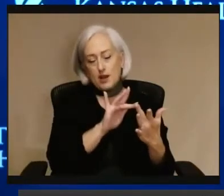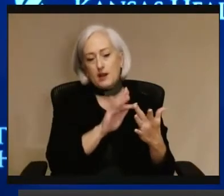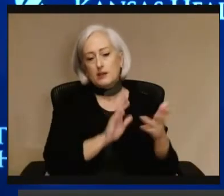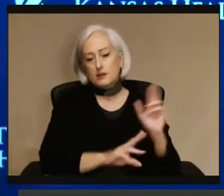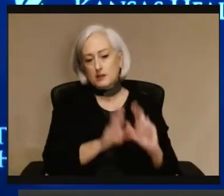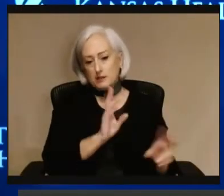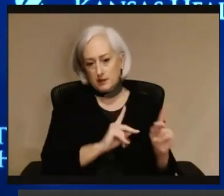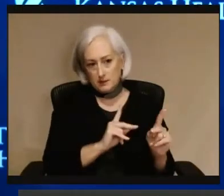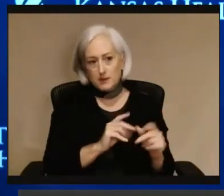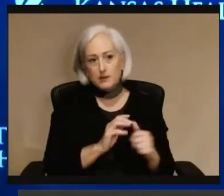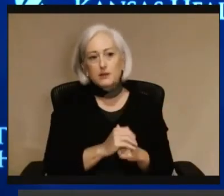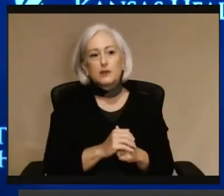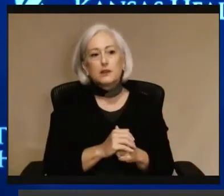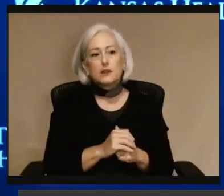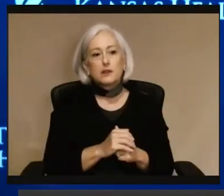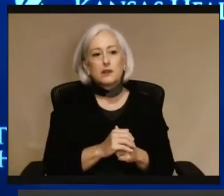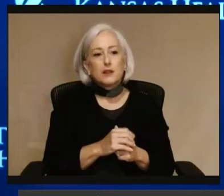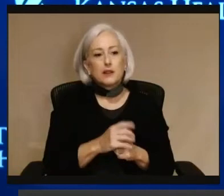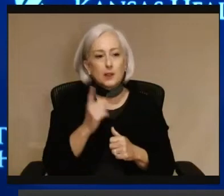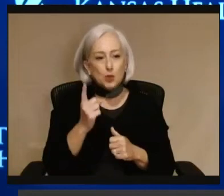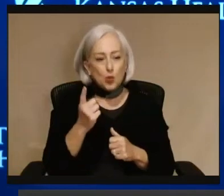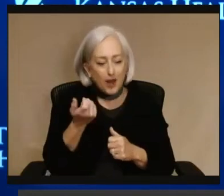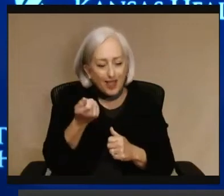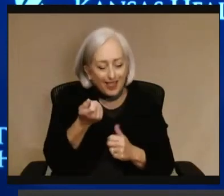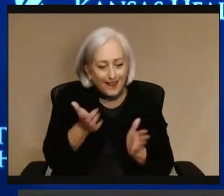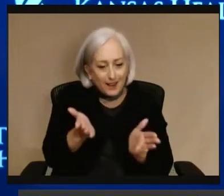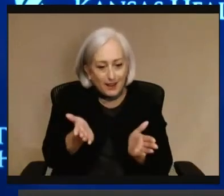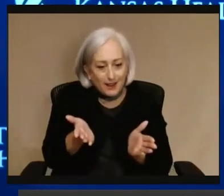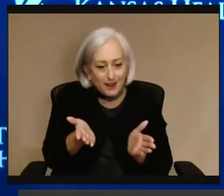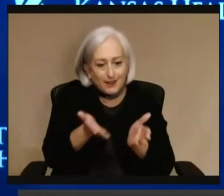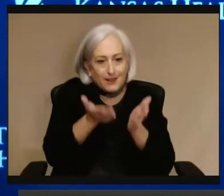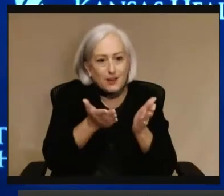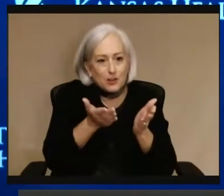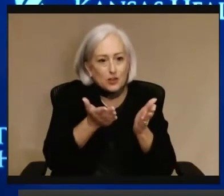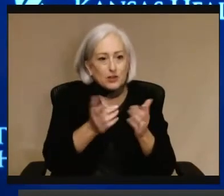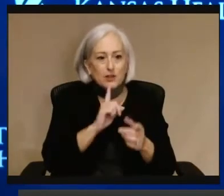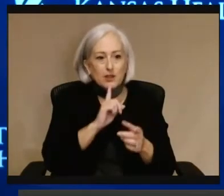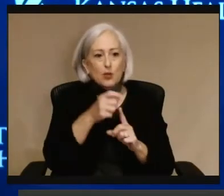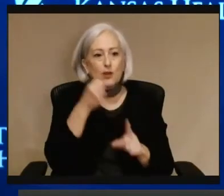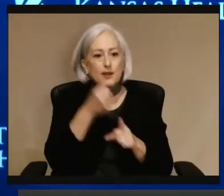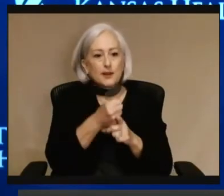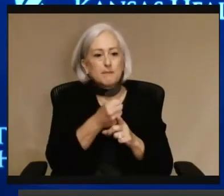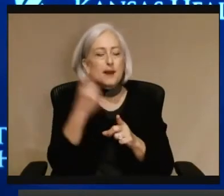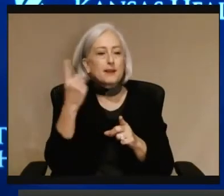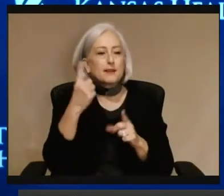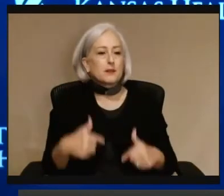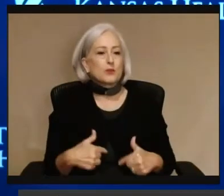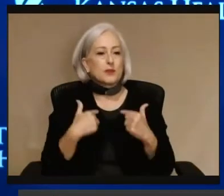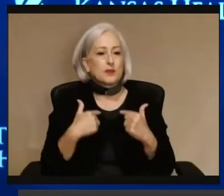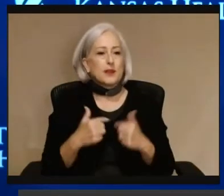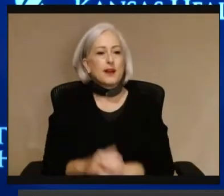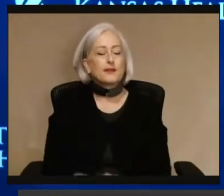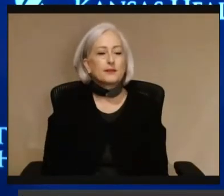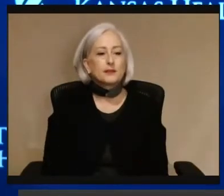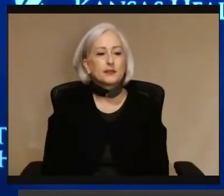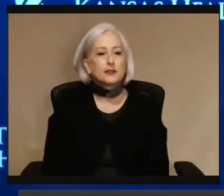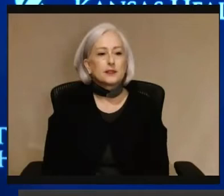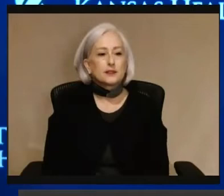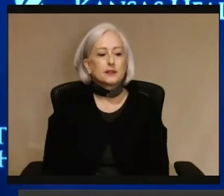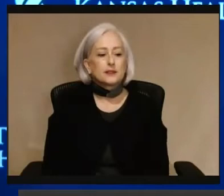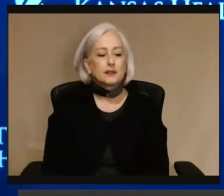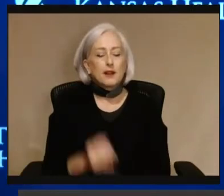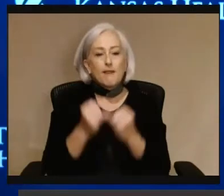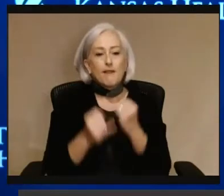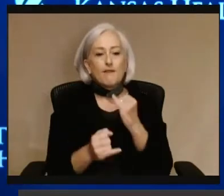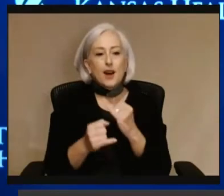subtle nudge along the way can make a huge difference and impact in someone's life. But I guess the final thought that I have really is